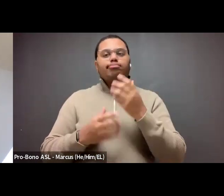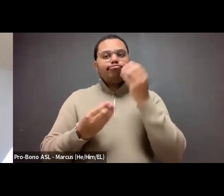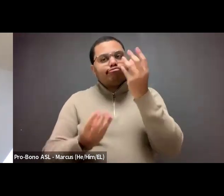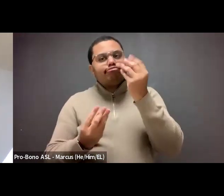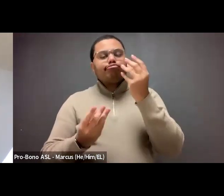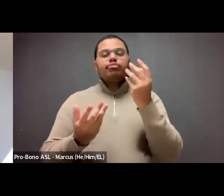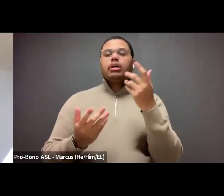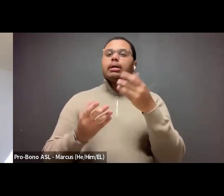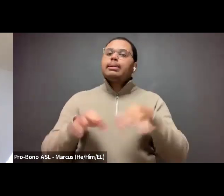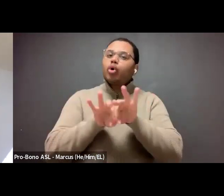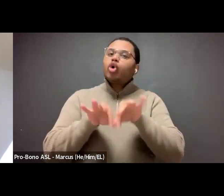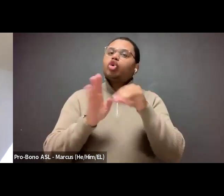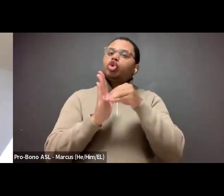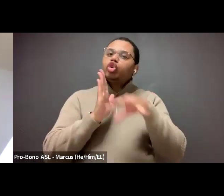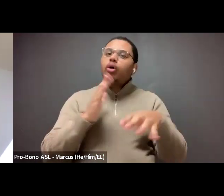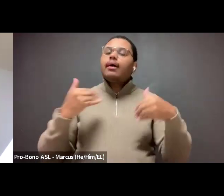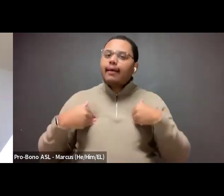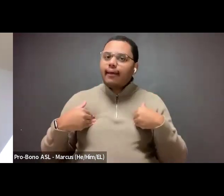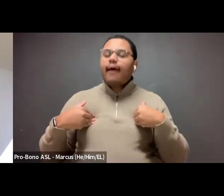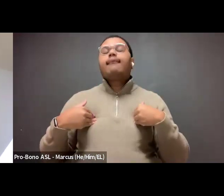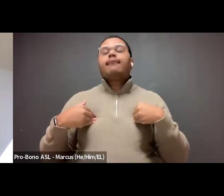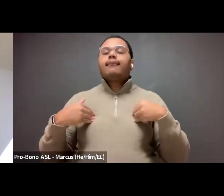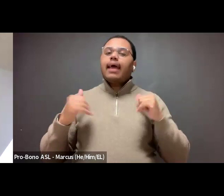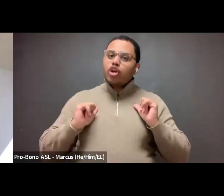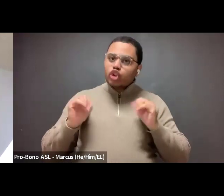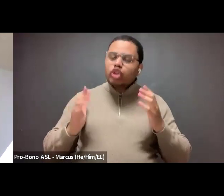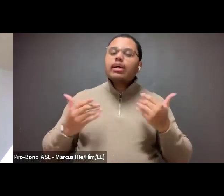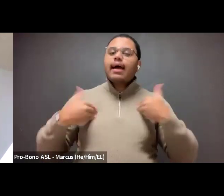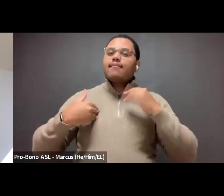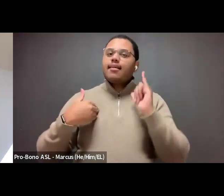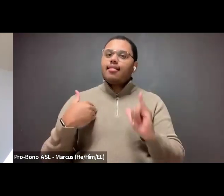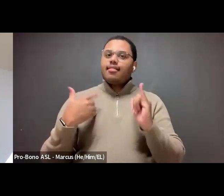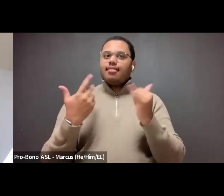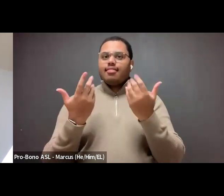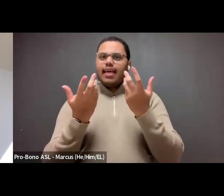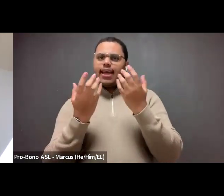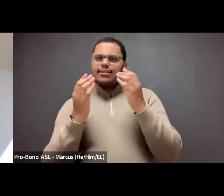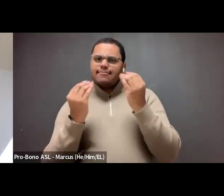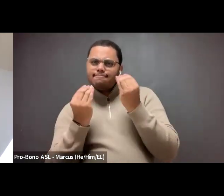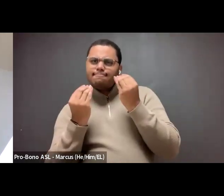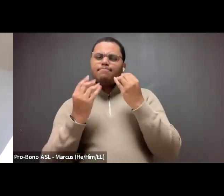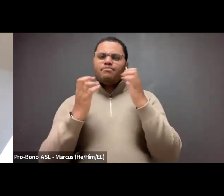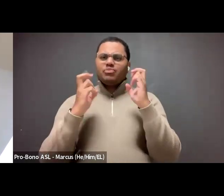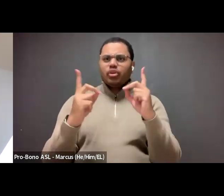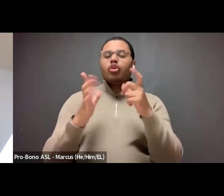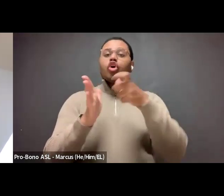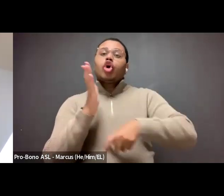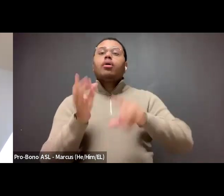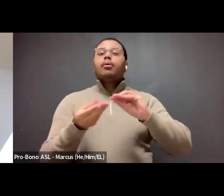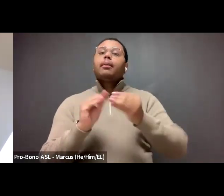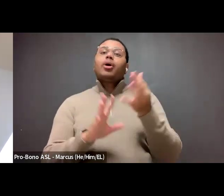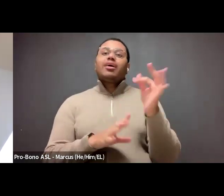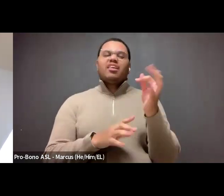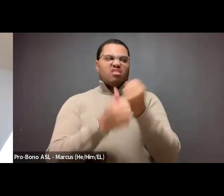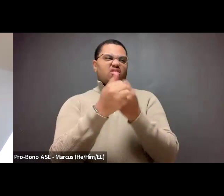that students and actors have that information and education. Article number 19 says that everyone has the right